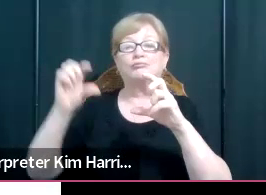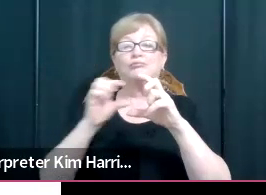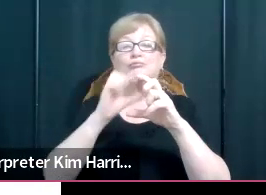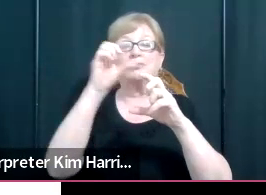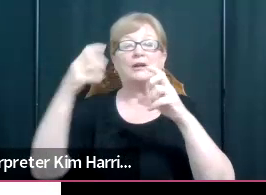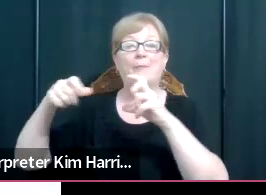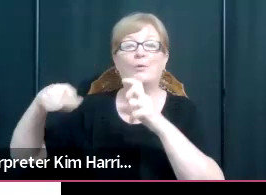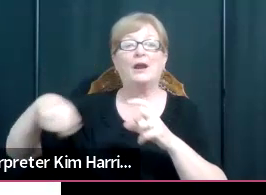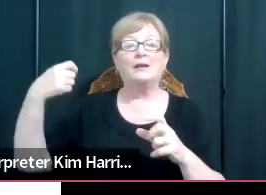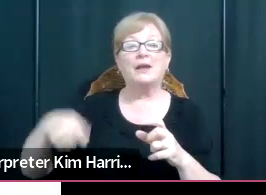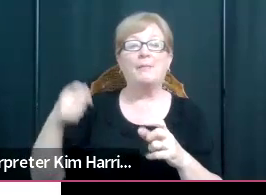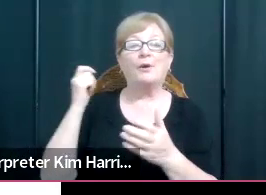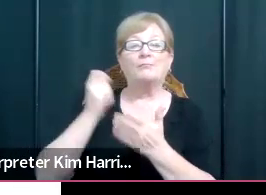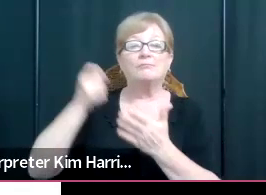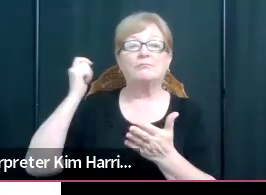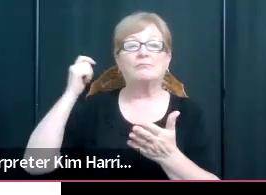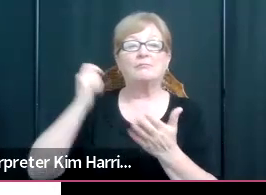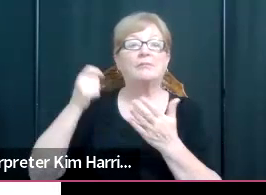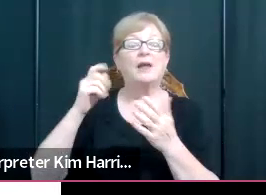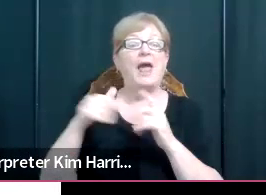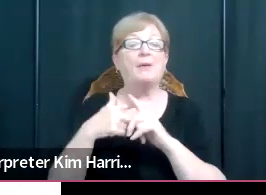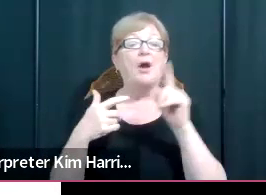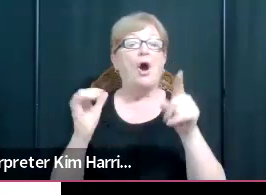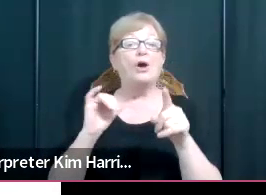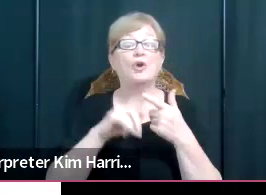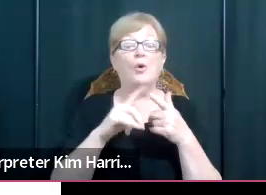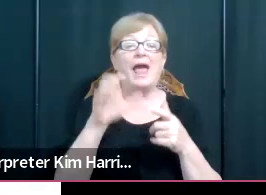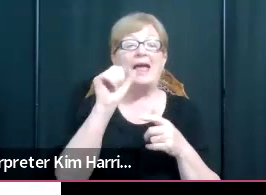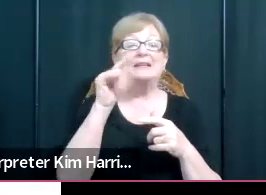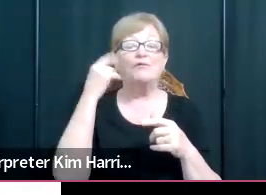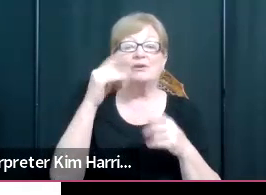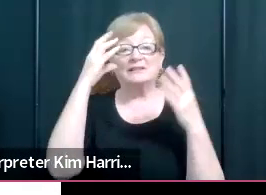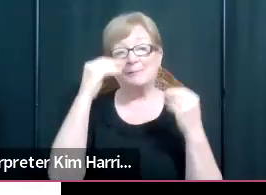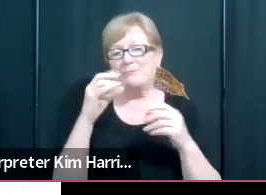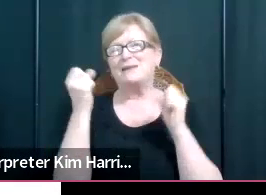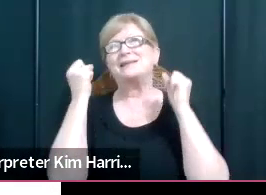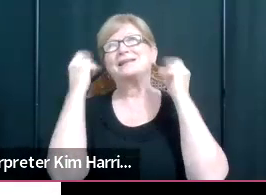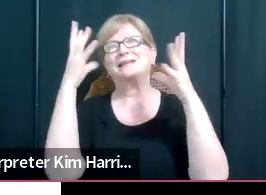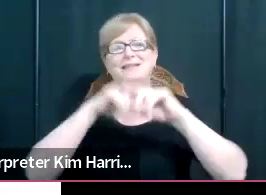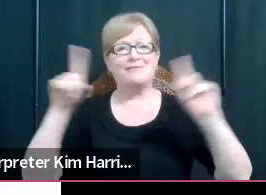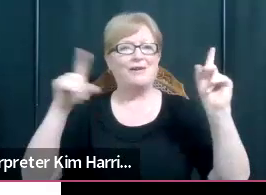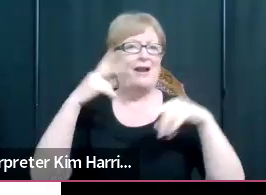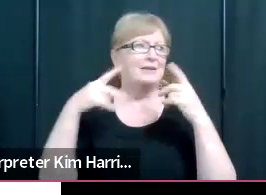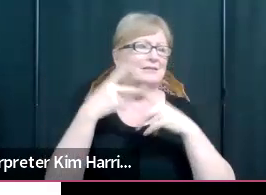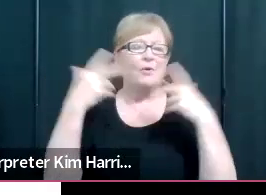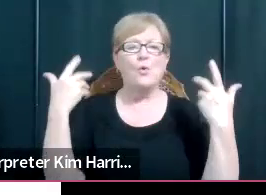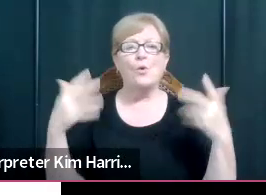then AT for sleeping. There are all different kinds of sleep sacks that you can see